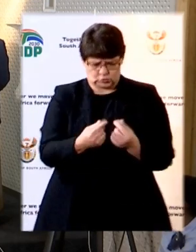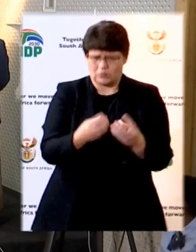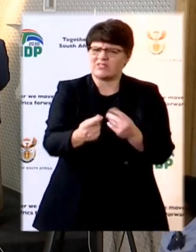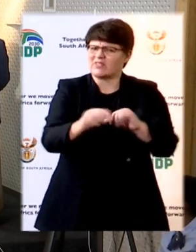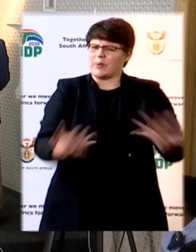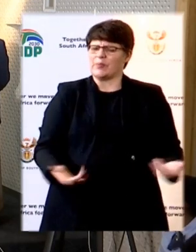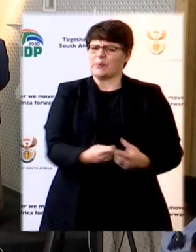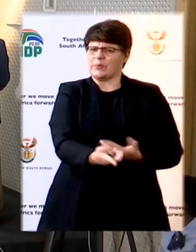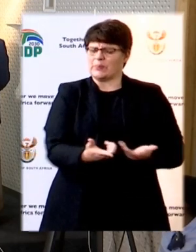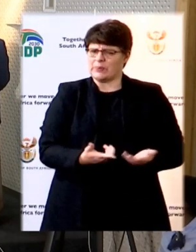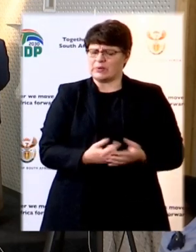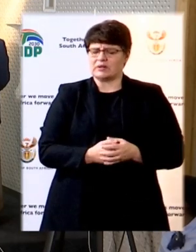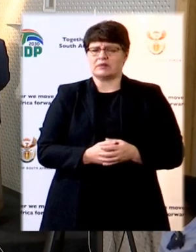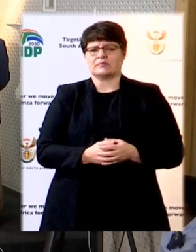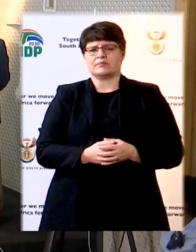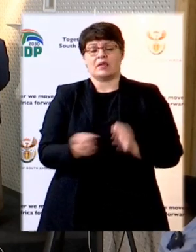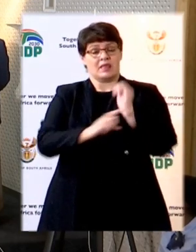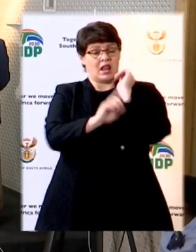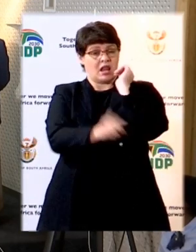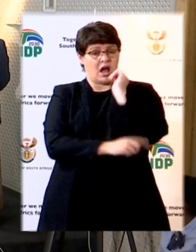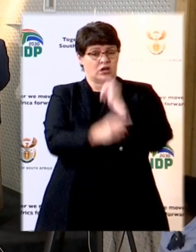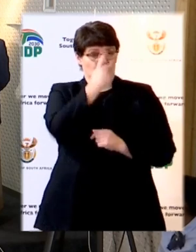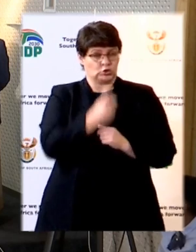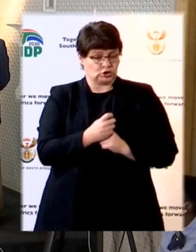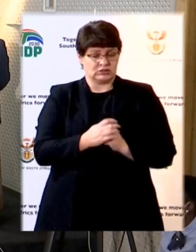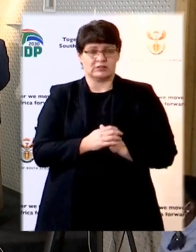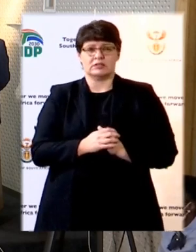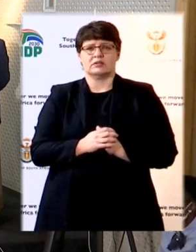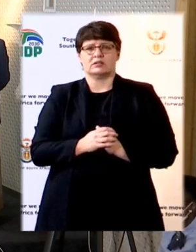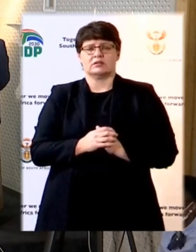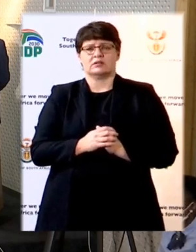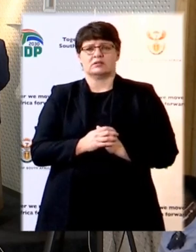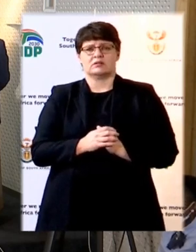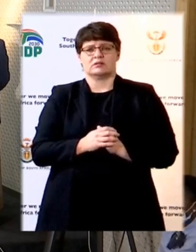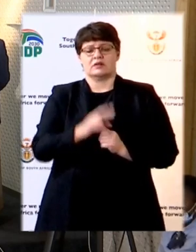time? The last question is from